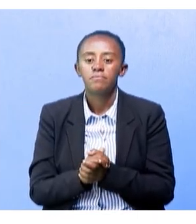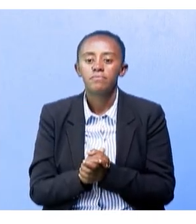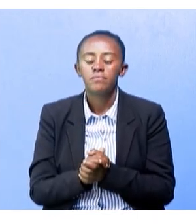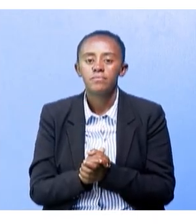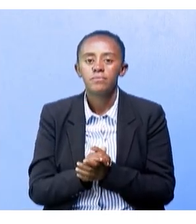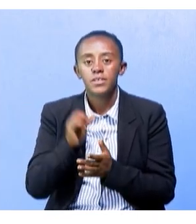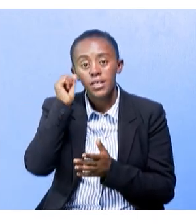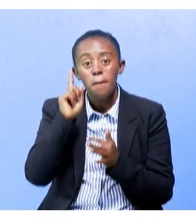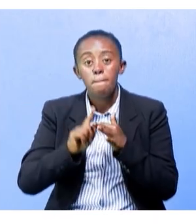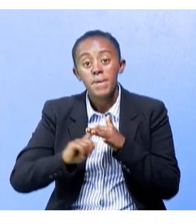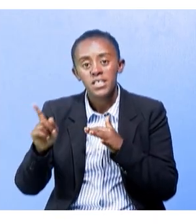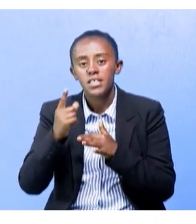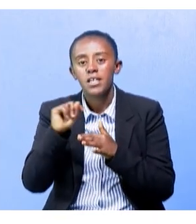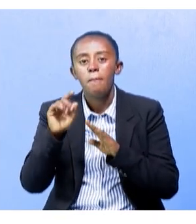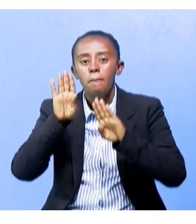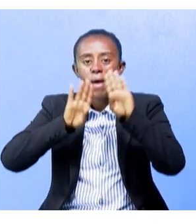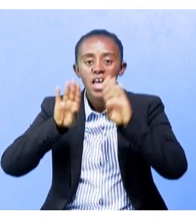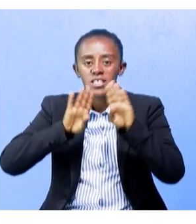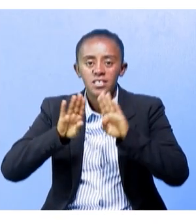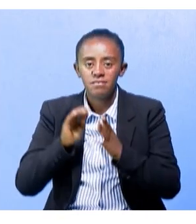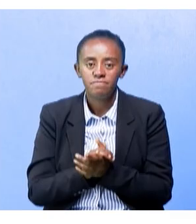the bus.